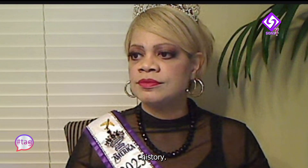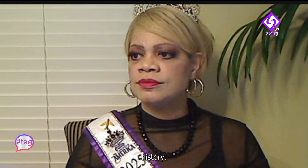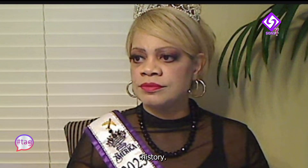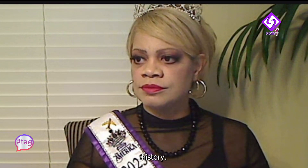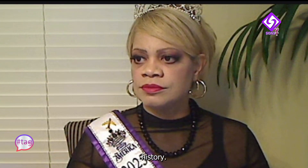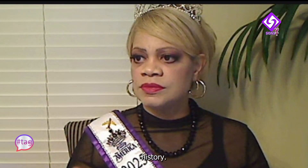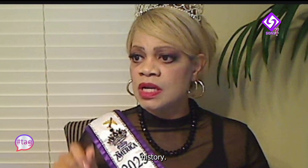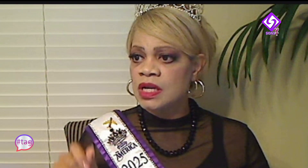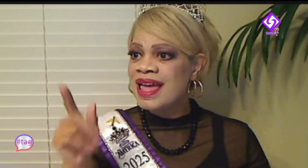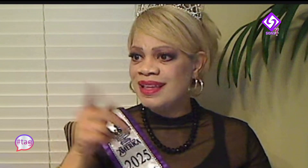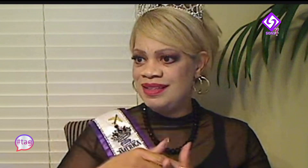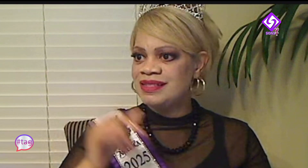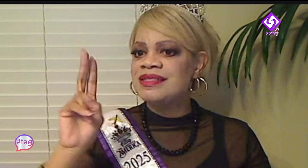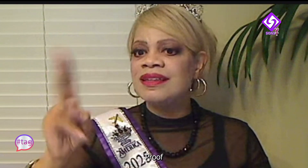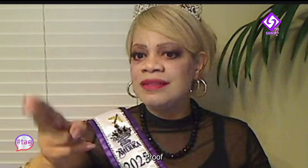History.